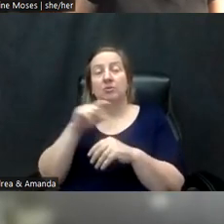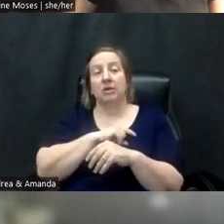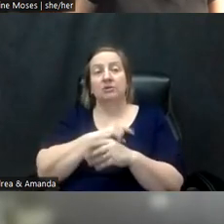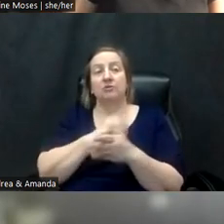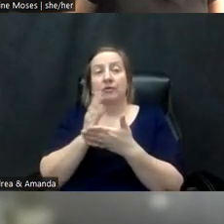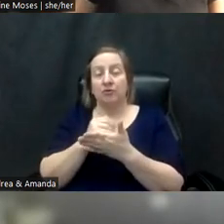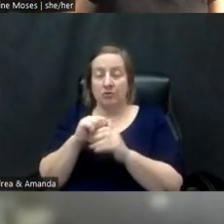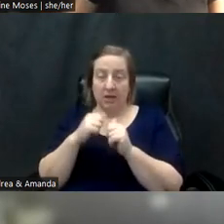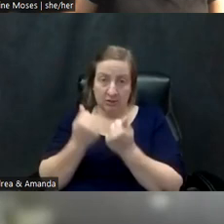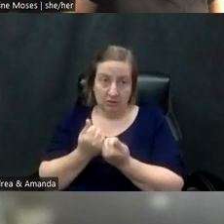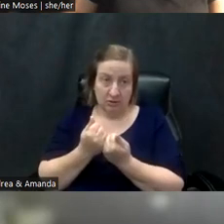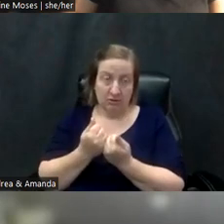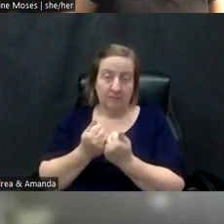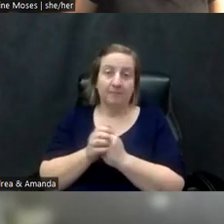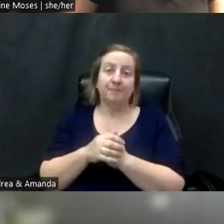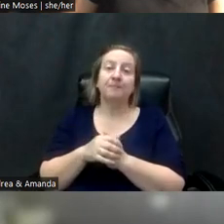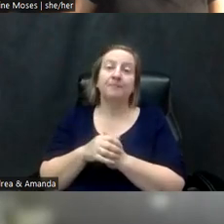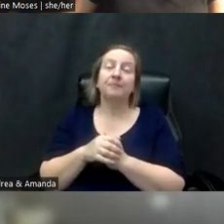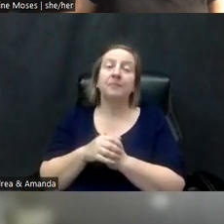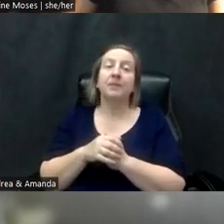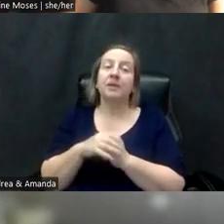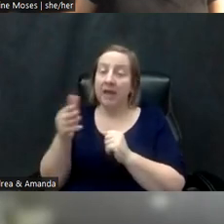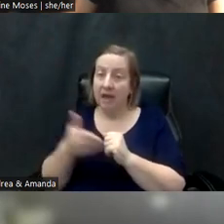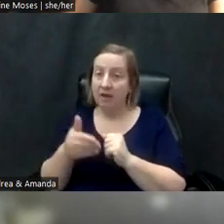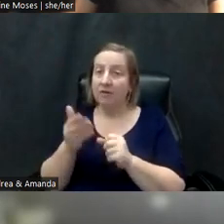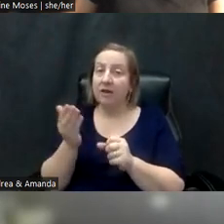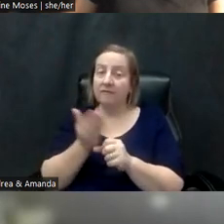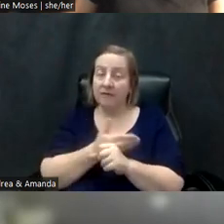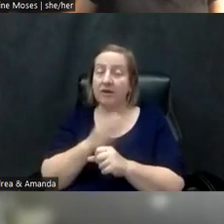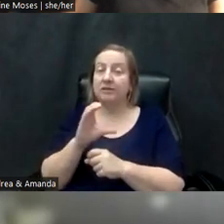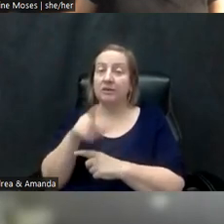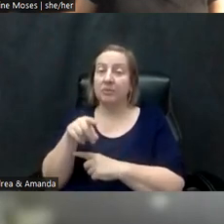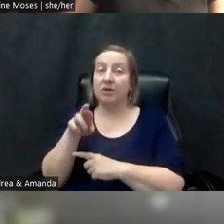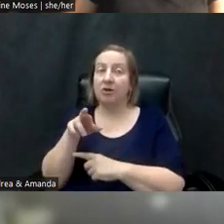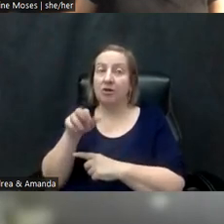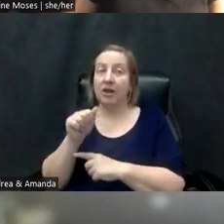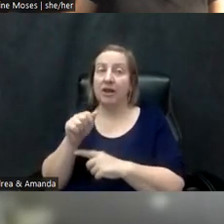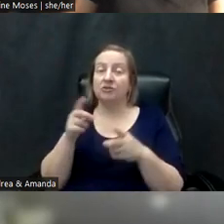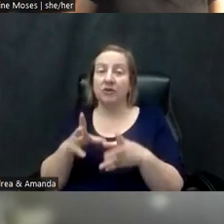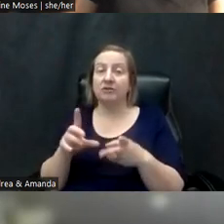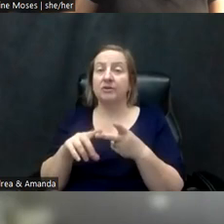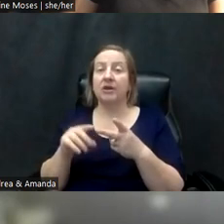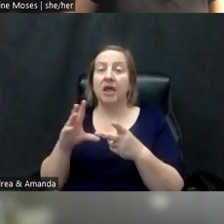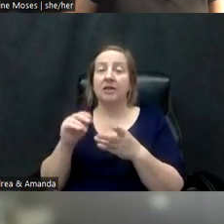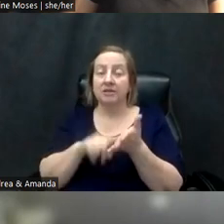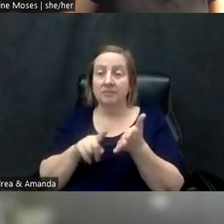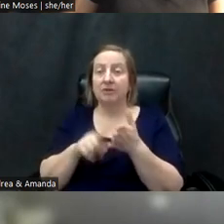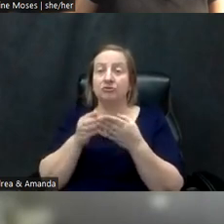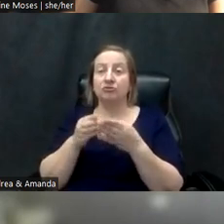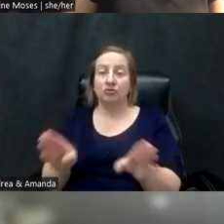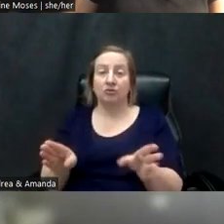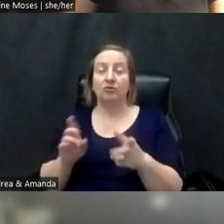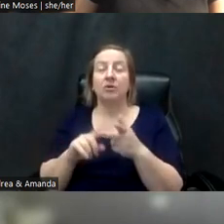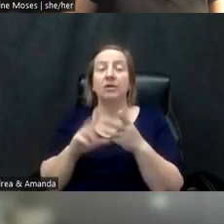agency. So I'll use that because it's shorter. They hire and fire the CPRA director and the inspector general. They meet in public and